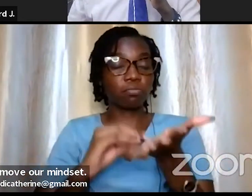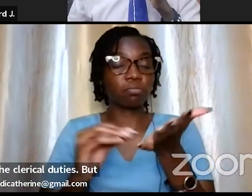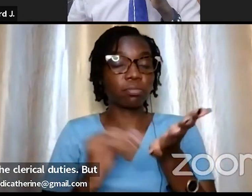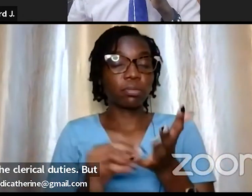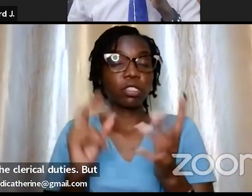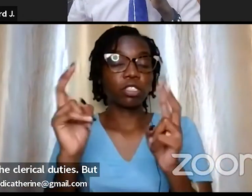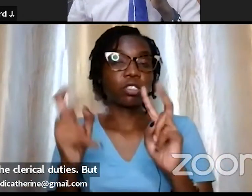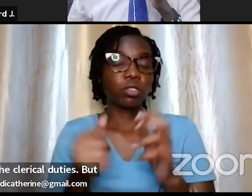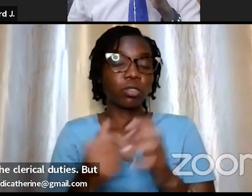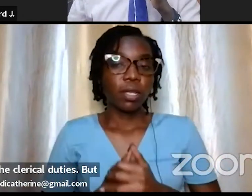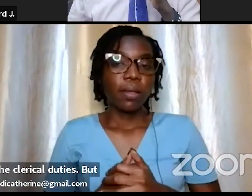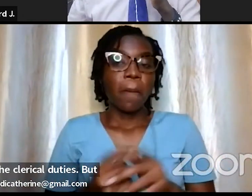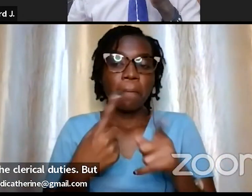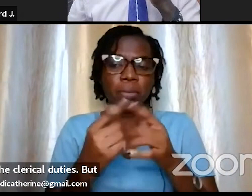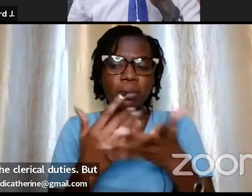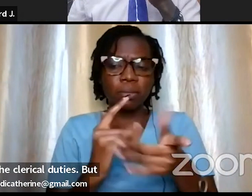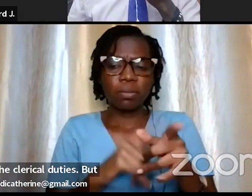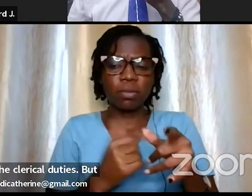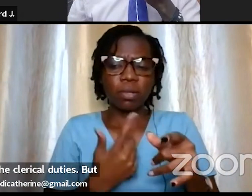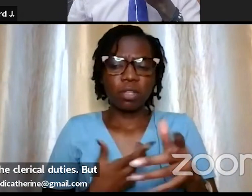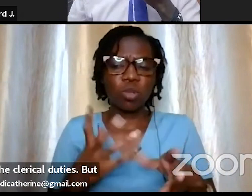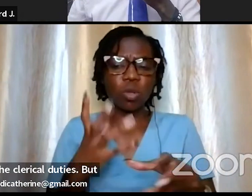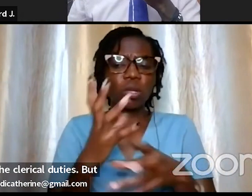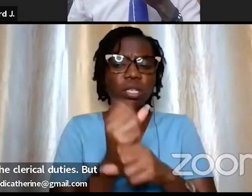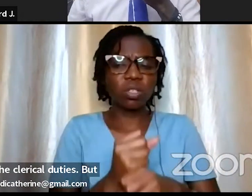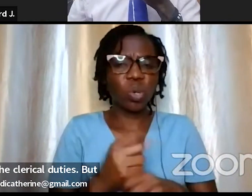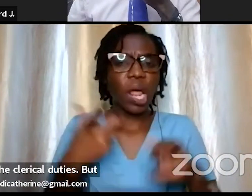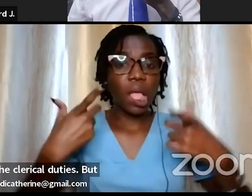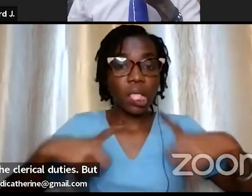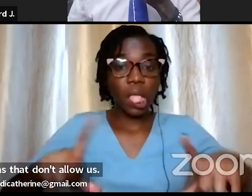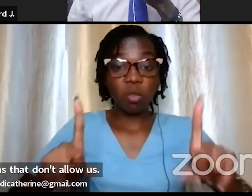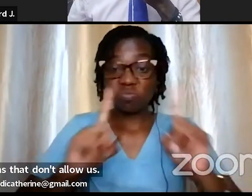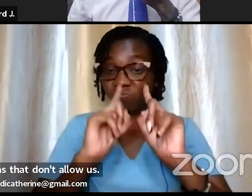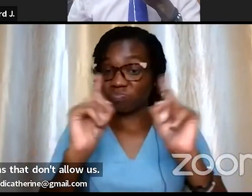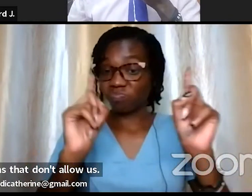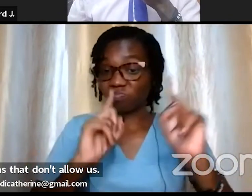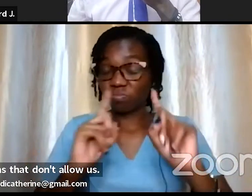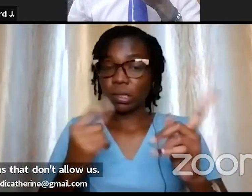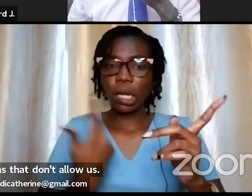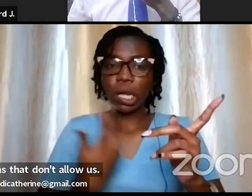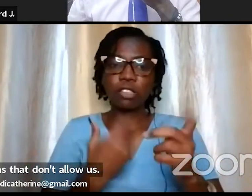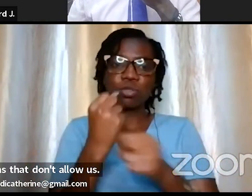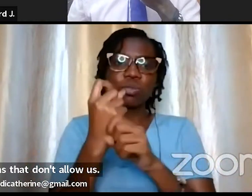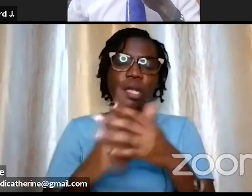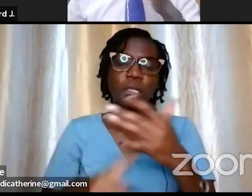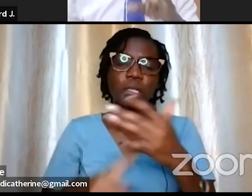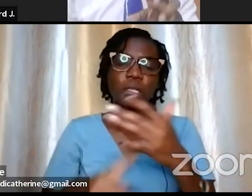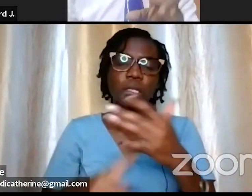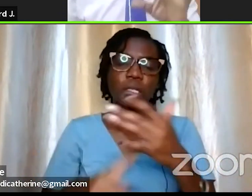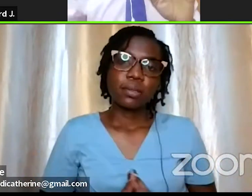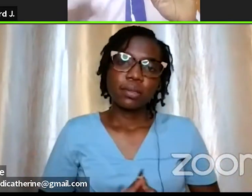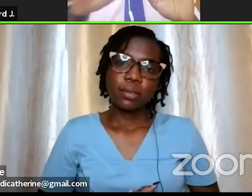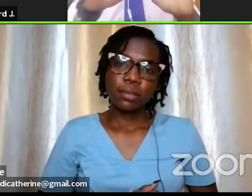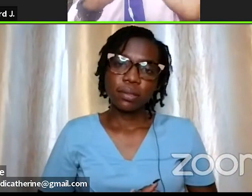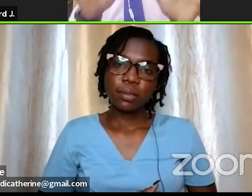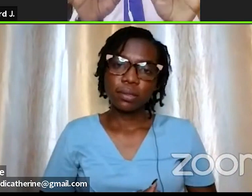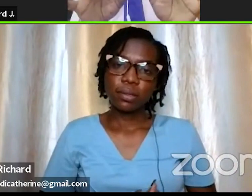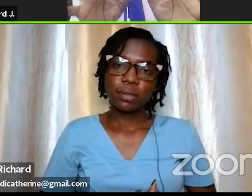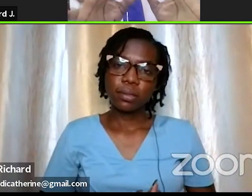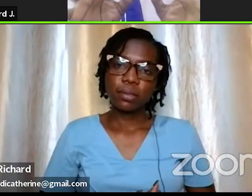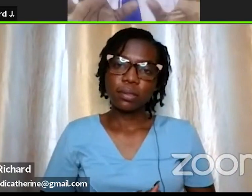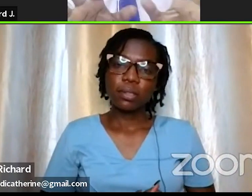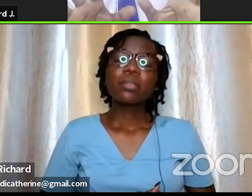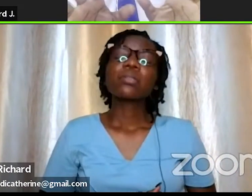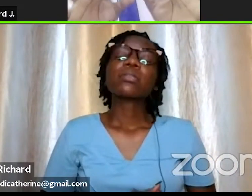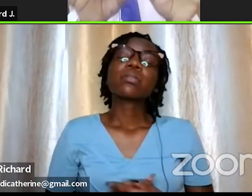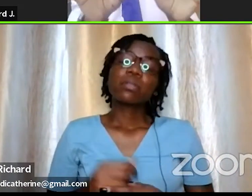But sometimes we're in organizations that don't allow us. What do we do, Richard? Thank you very much. And as Kevin